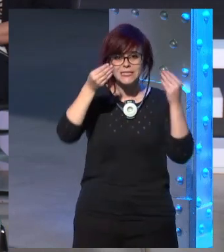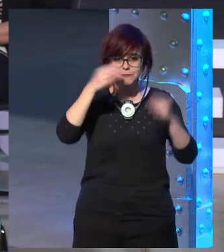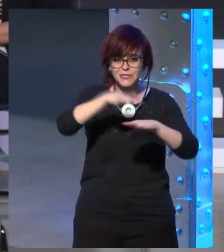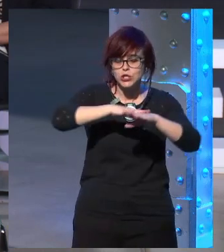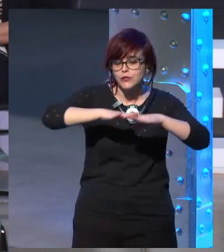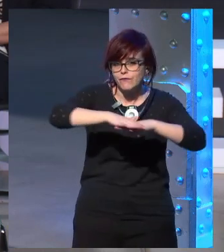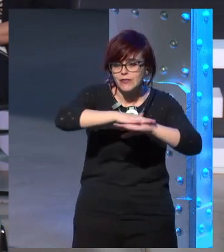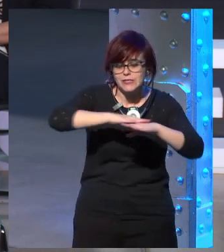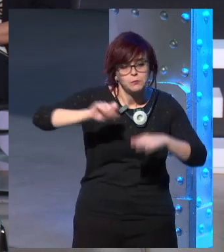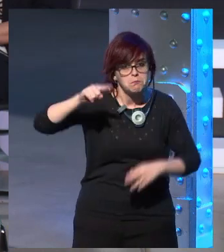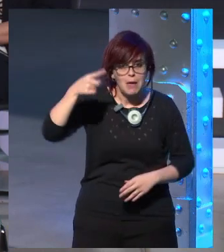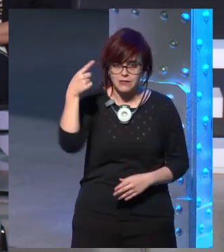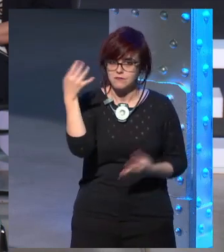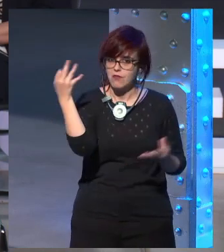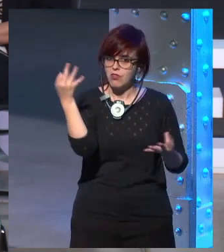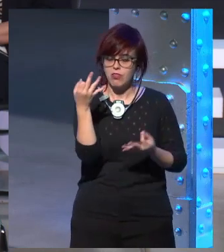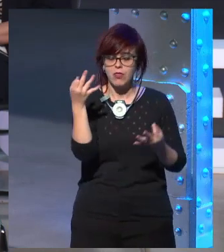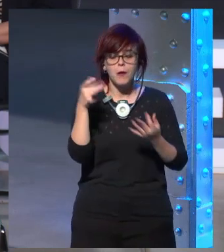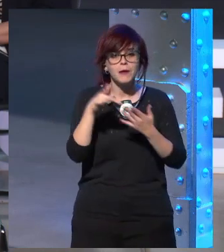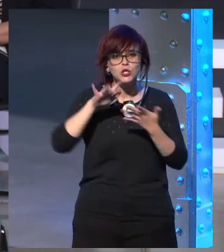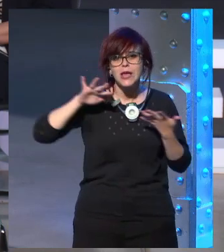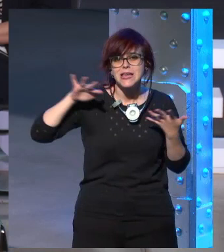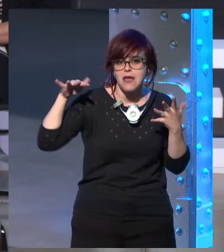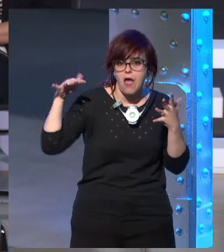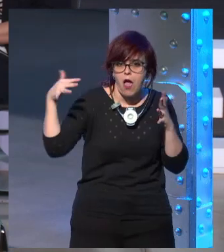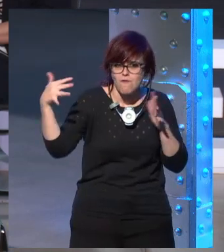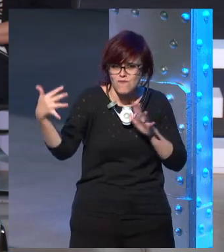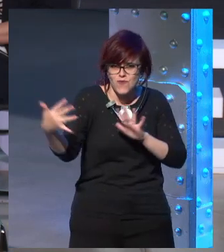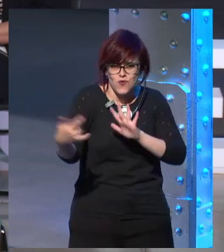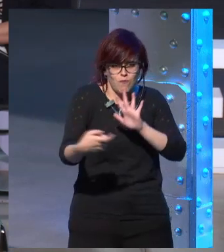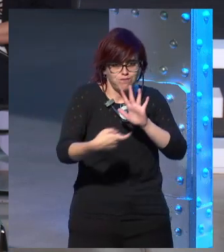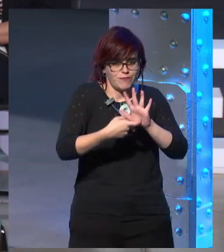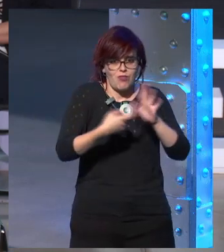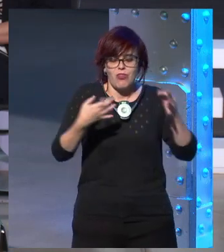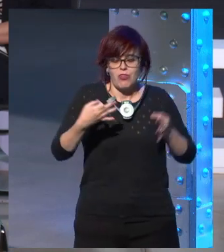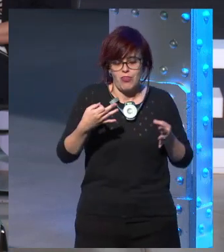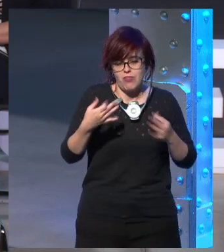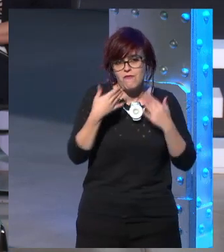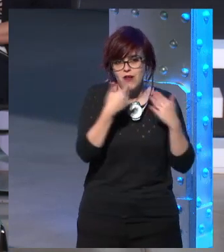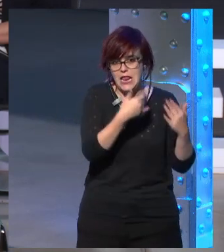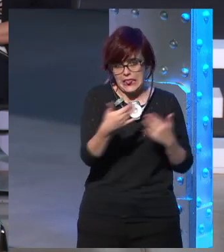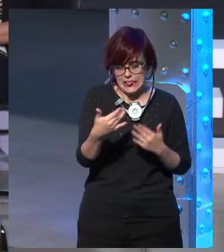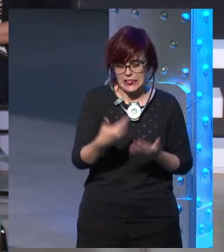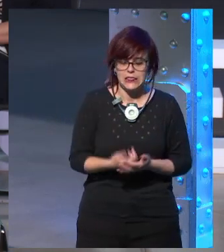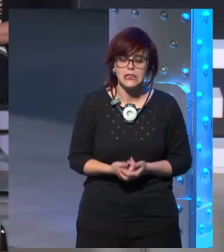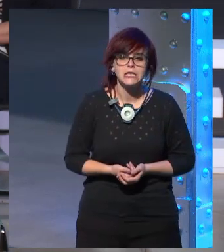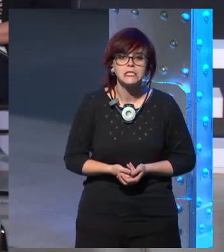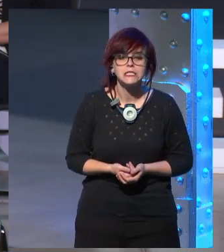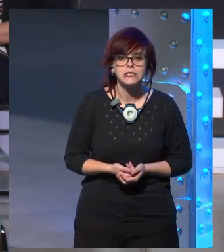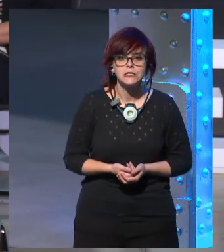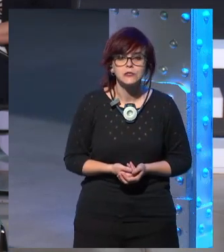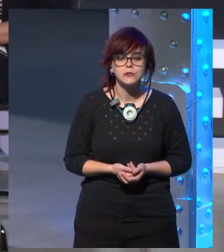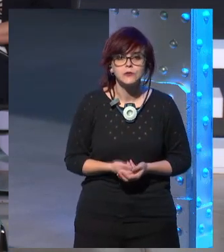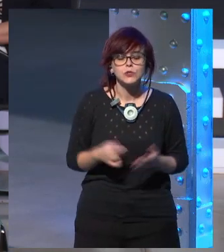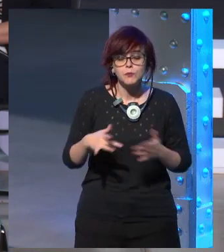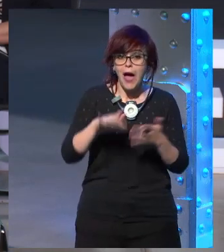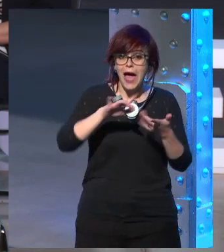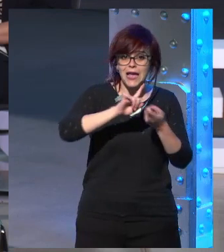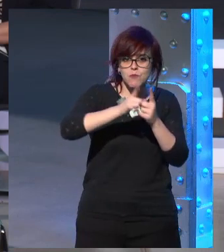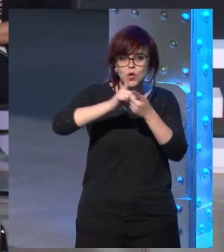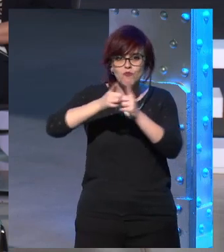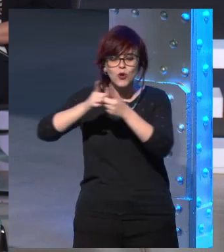dramatic changes. Like, you would have thought the changes in the workforce were science fiction, except they're all happening, and you see them. And